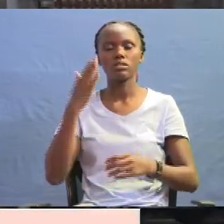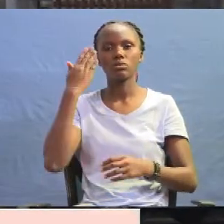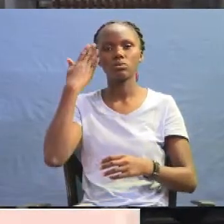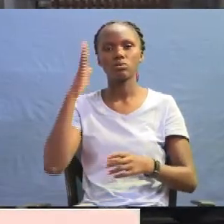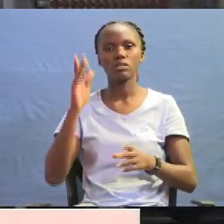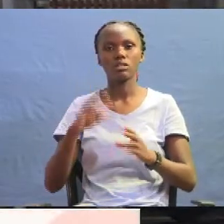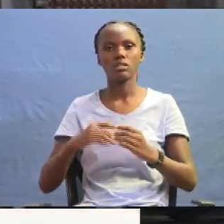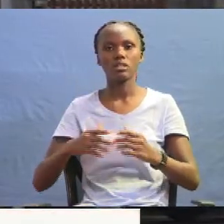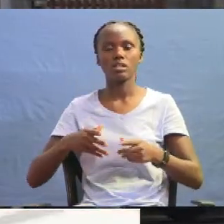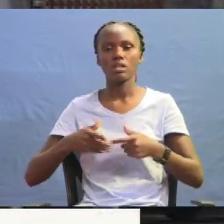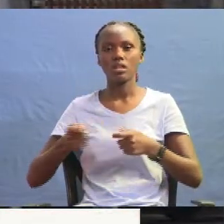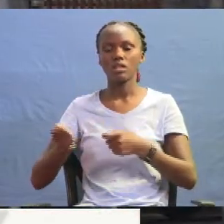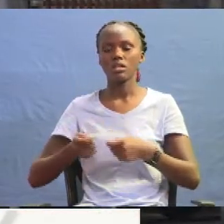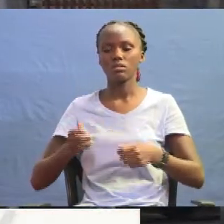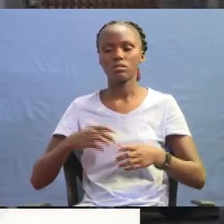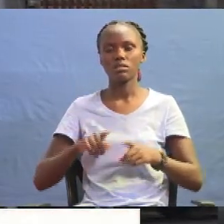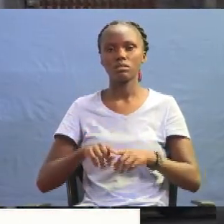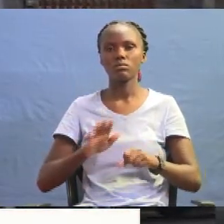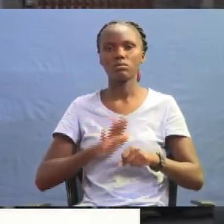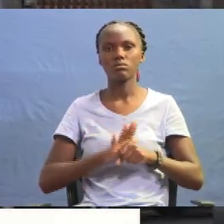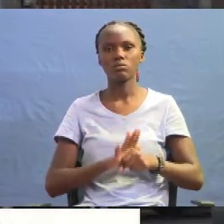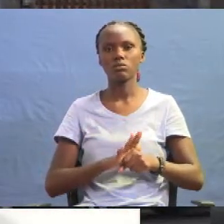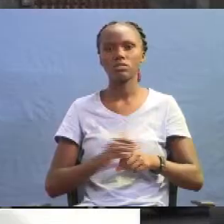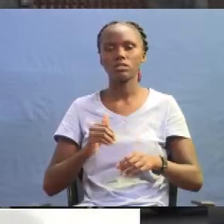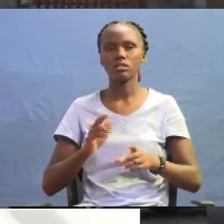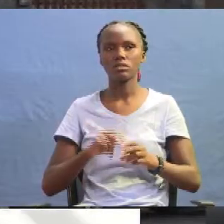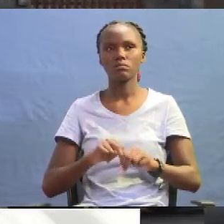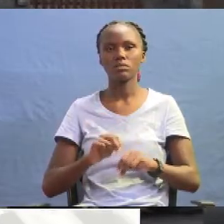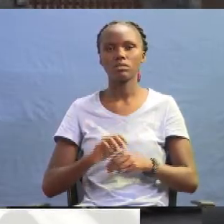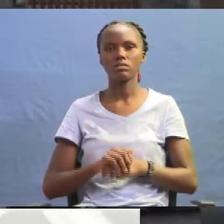allegations of sexual harassment against some academic staff.